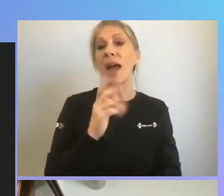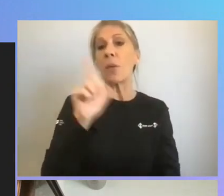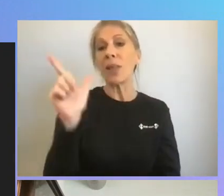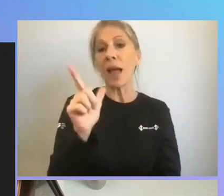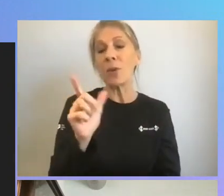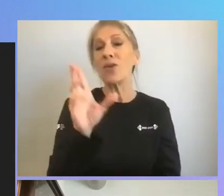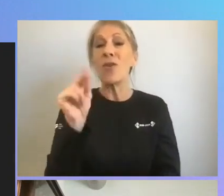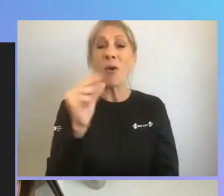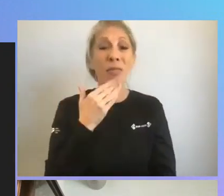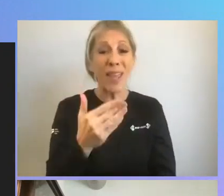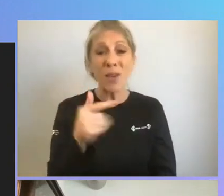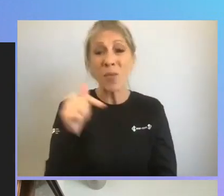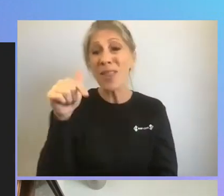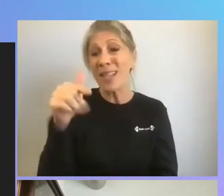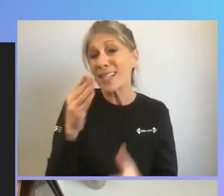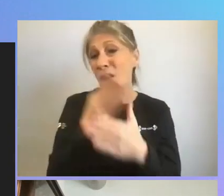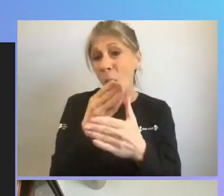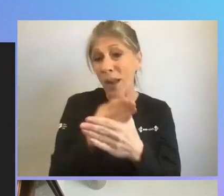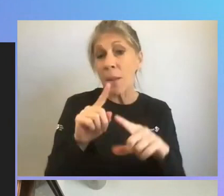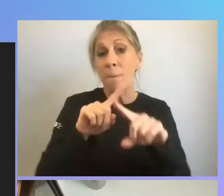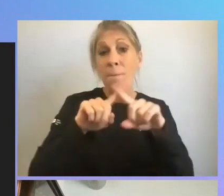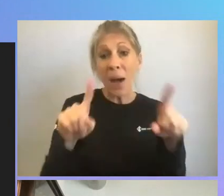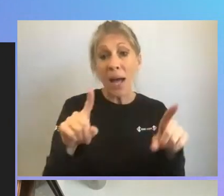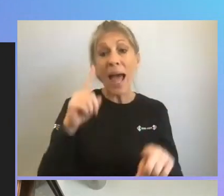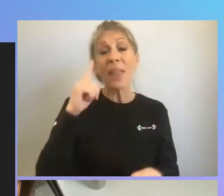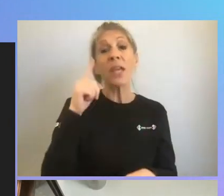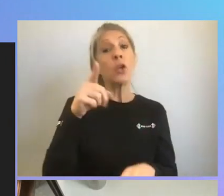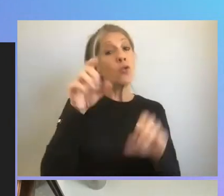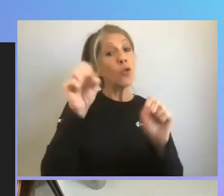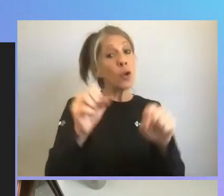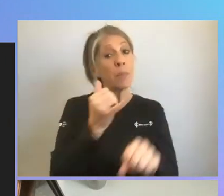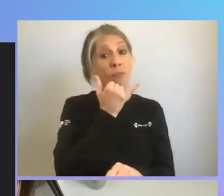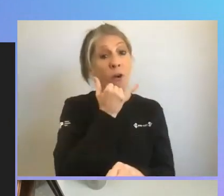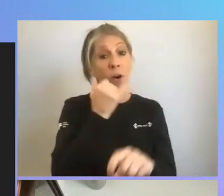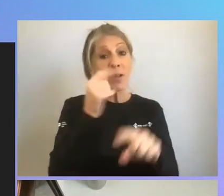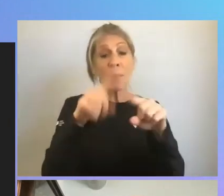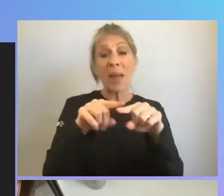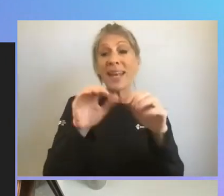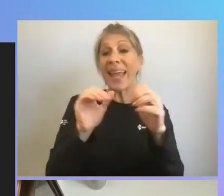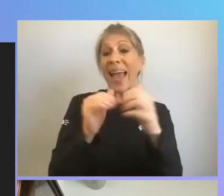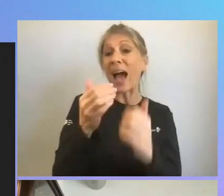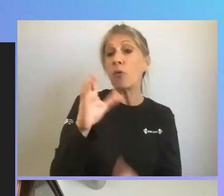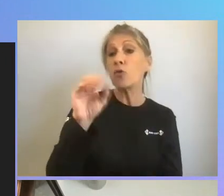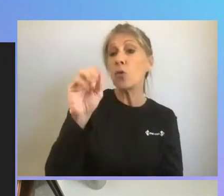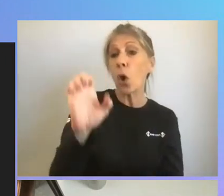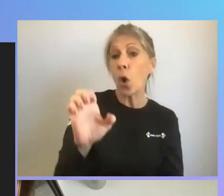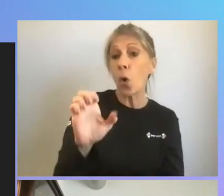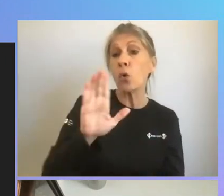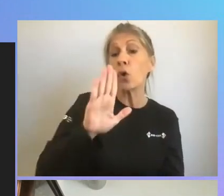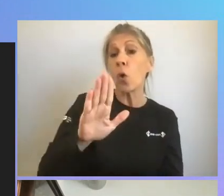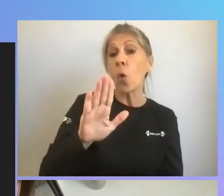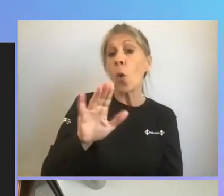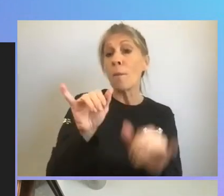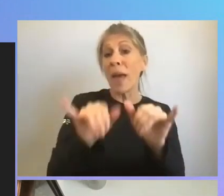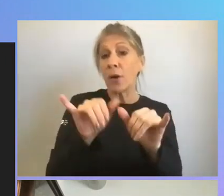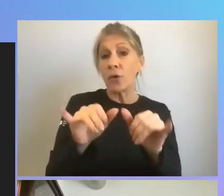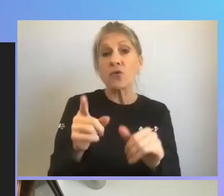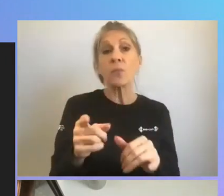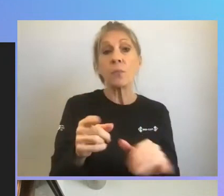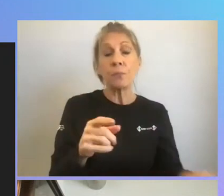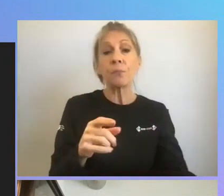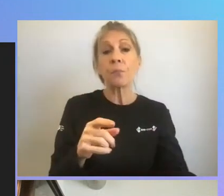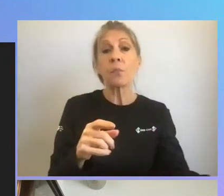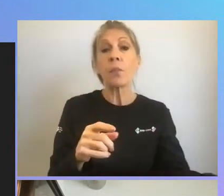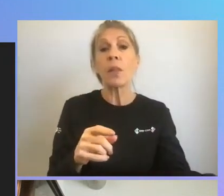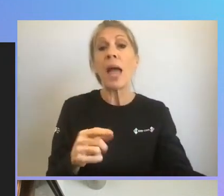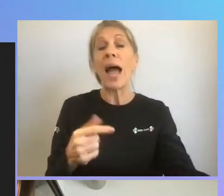annoying. But I think you could be wrong depending on how you've coded your patterns. So I actually was one